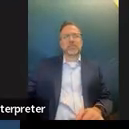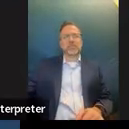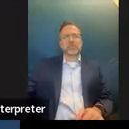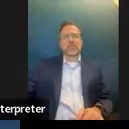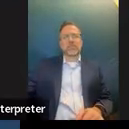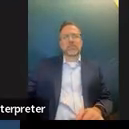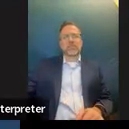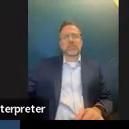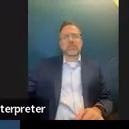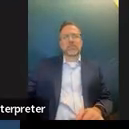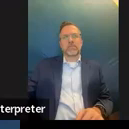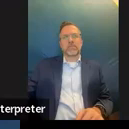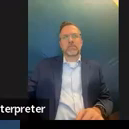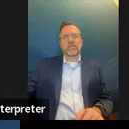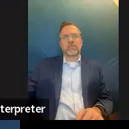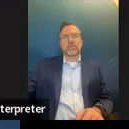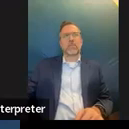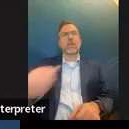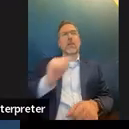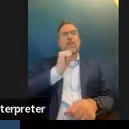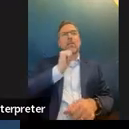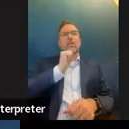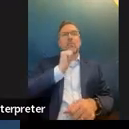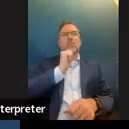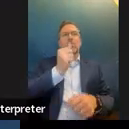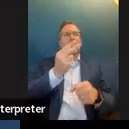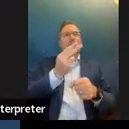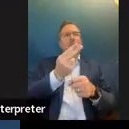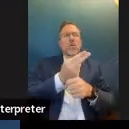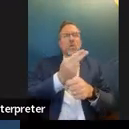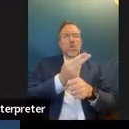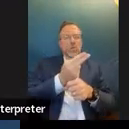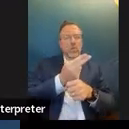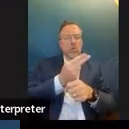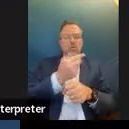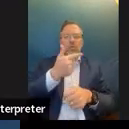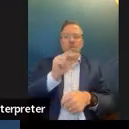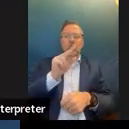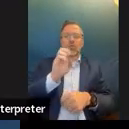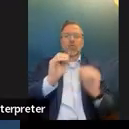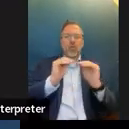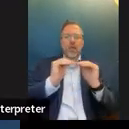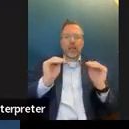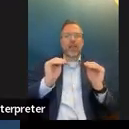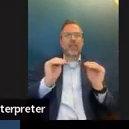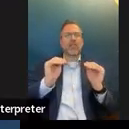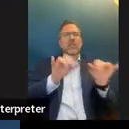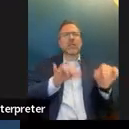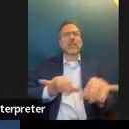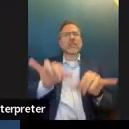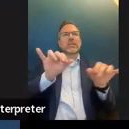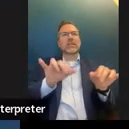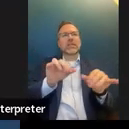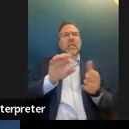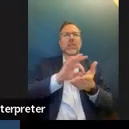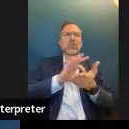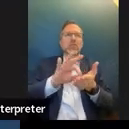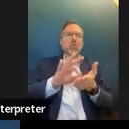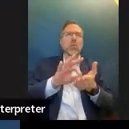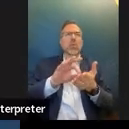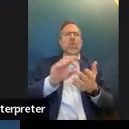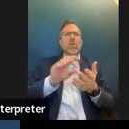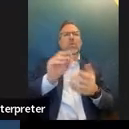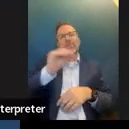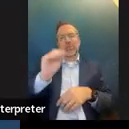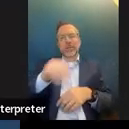You do not want to use grades, grade levels, standard scores, percentile, reading level. All